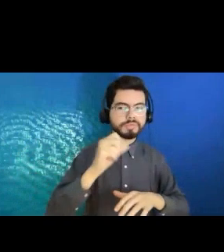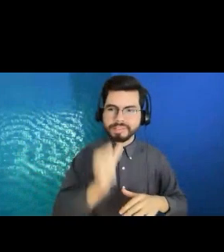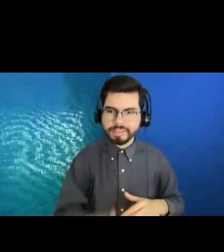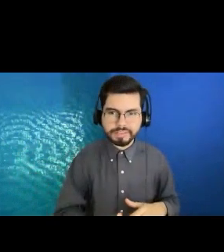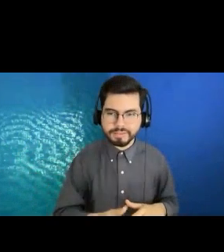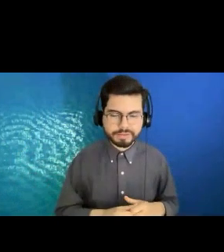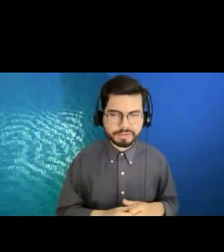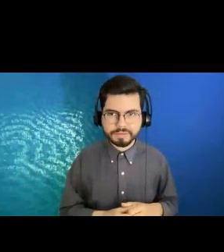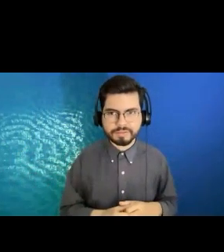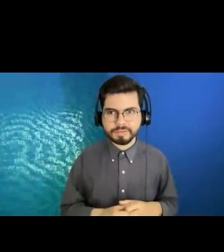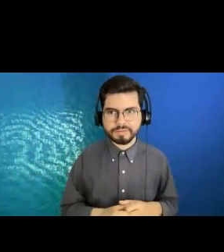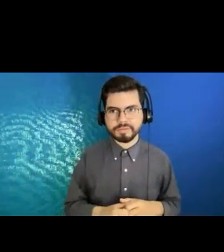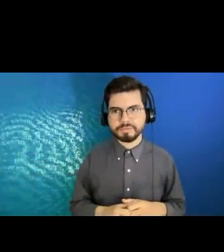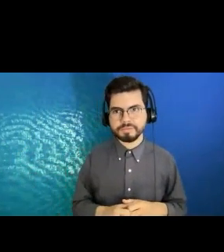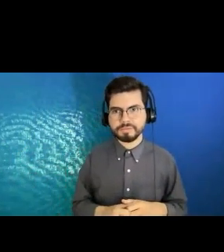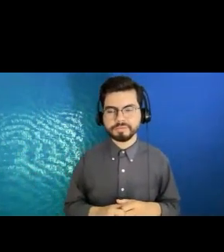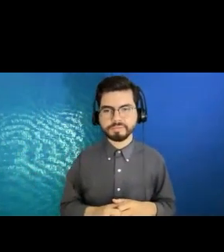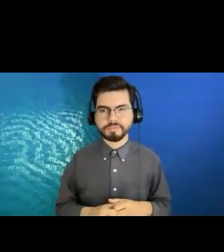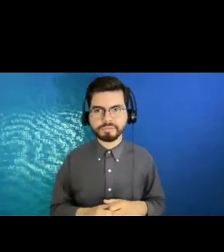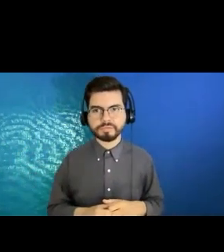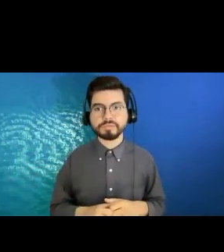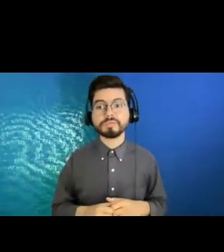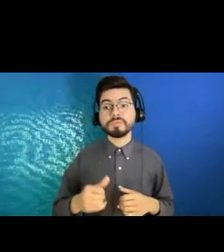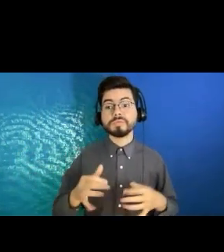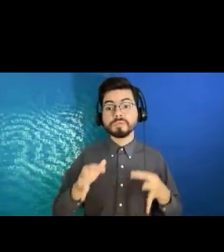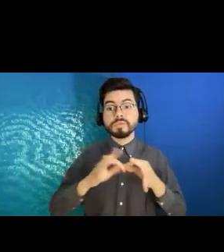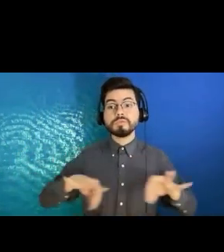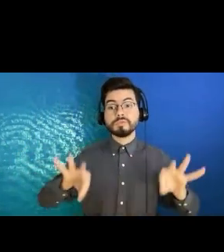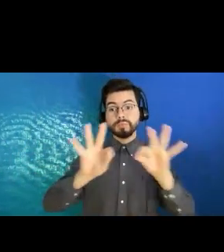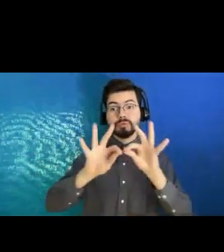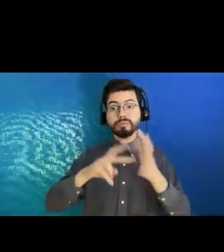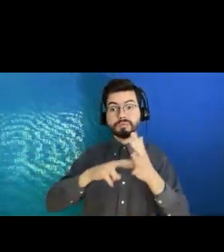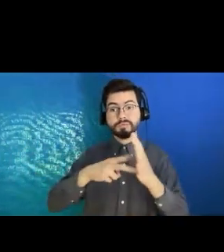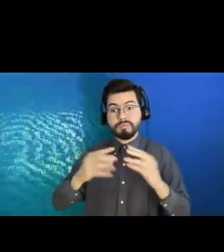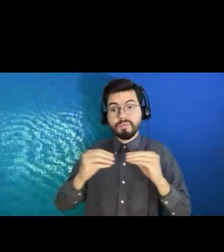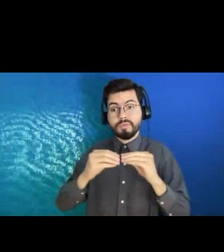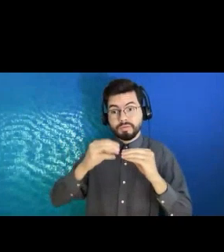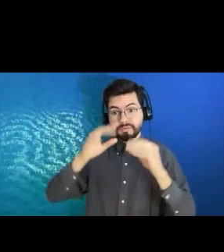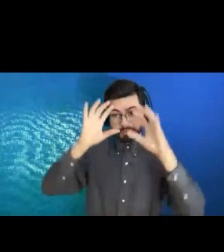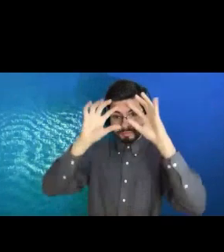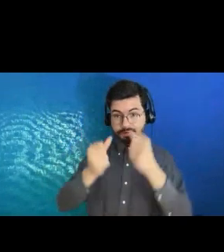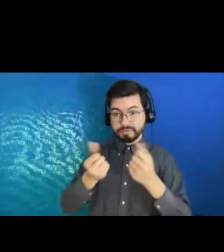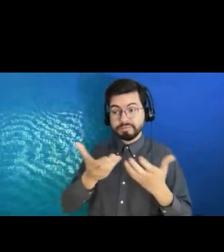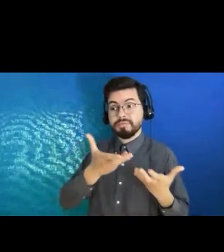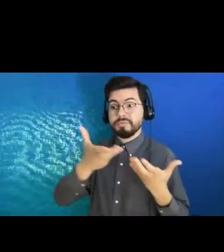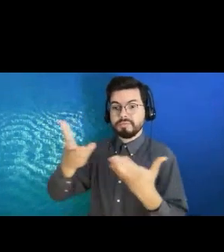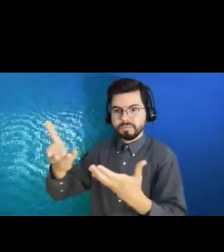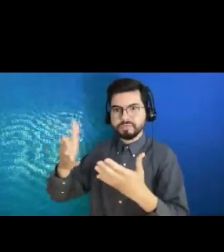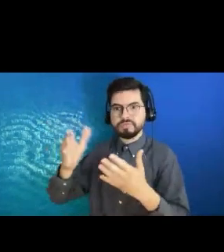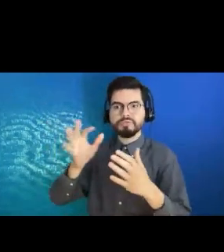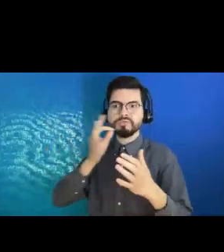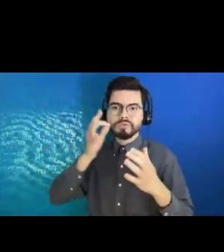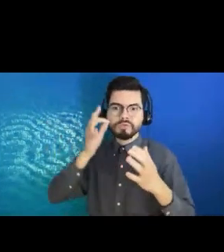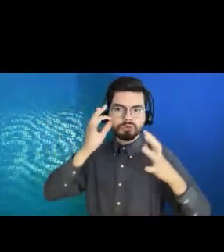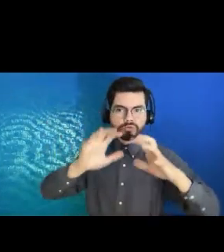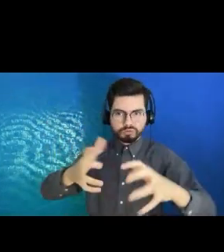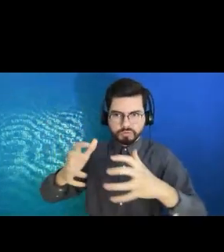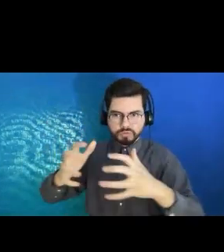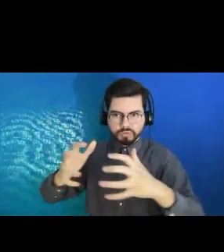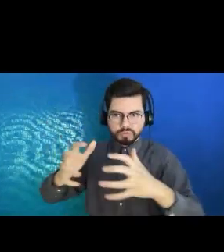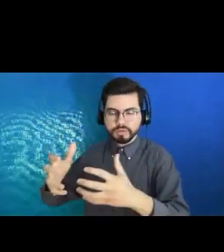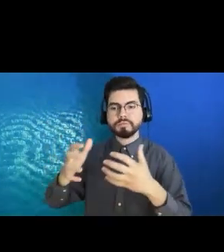going to tribes rather than slaughter each year, and to increase our collaborative work with indigenous people in